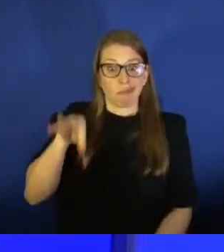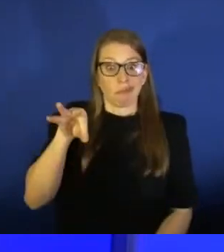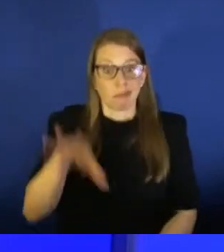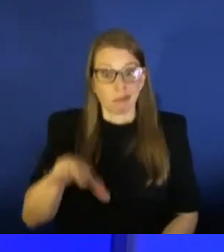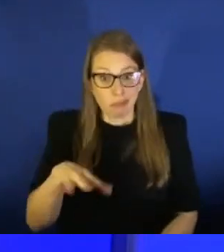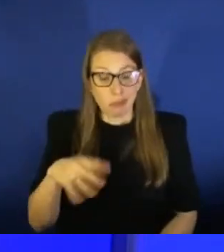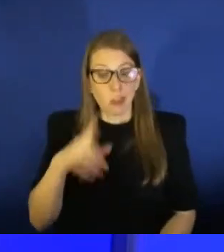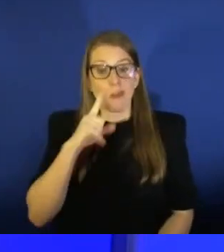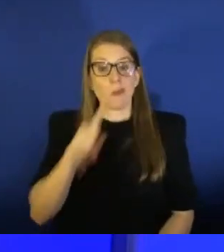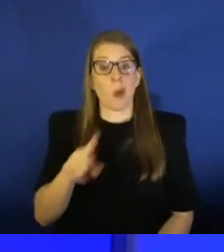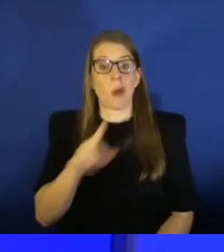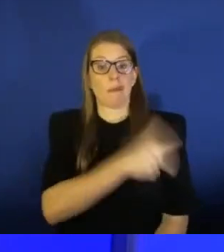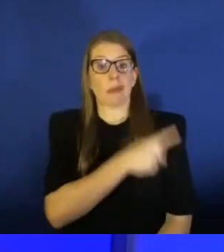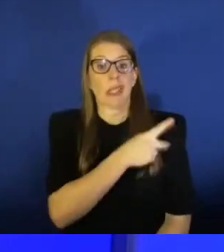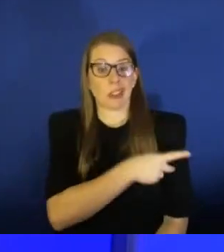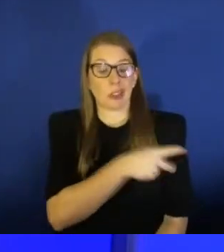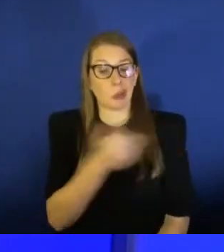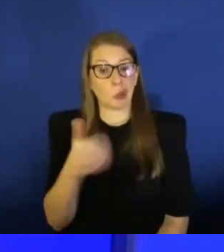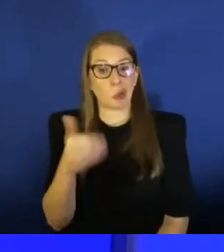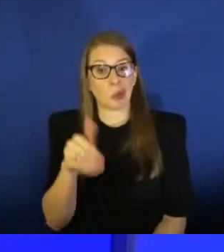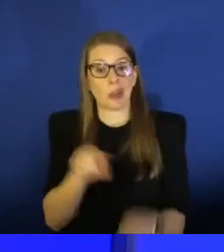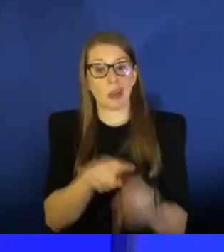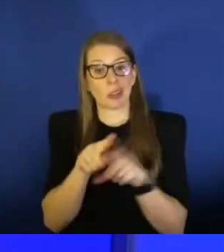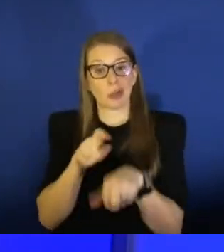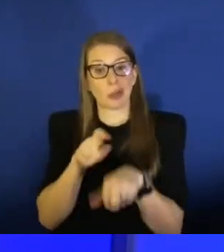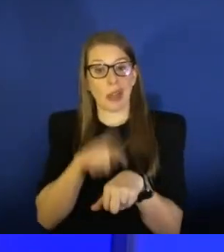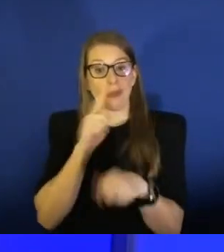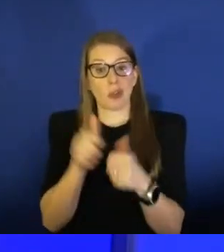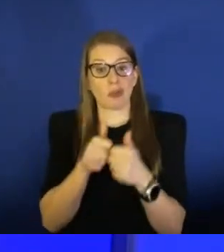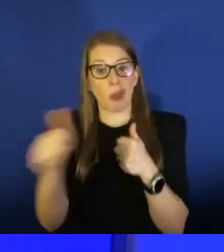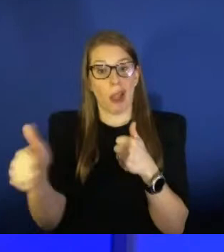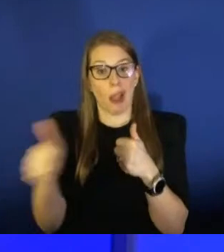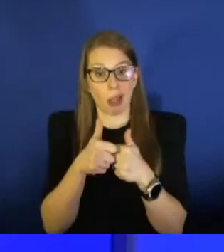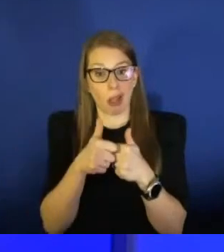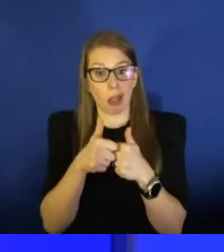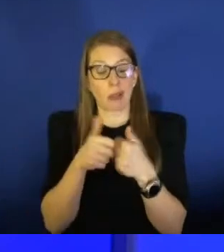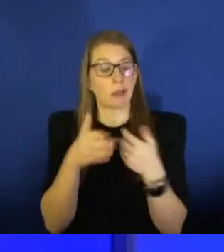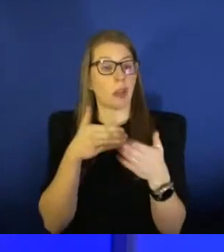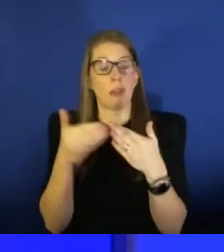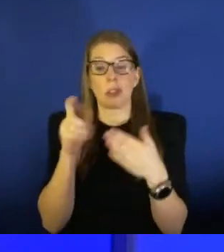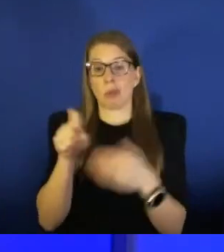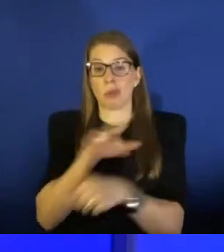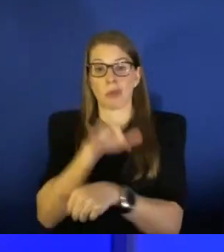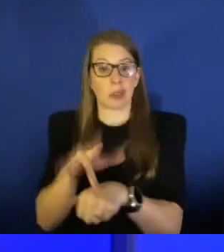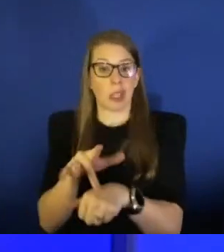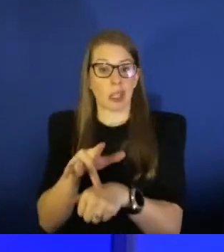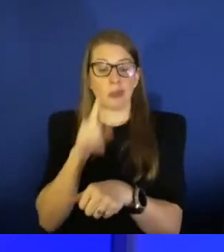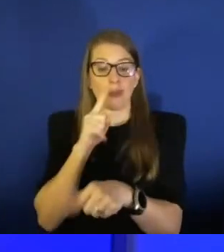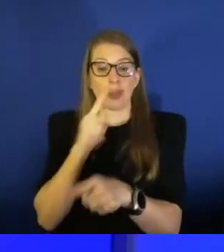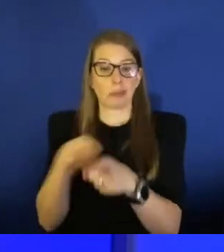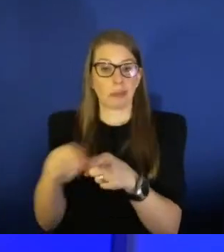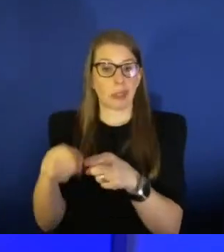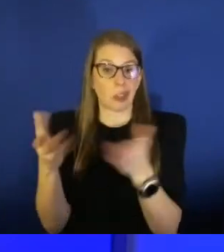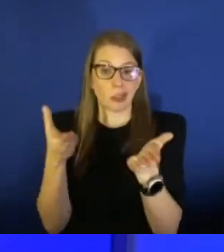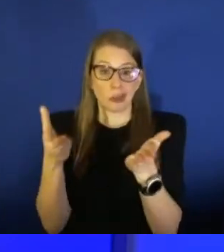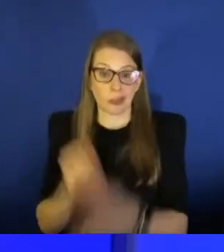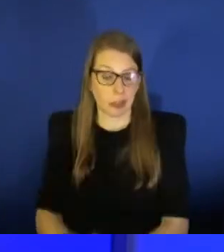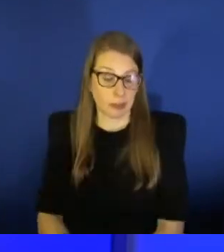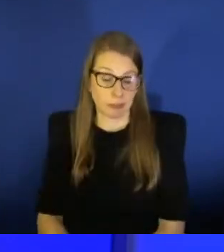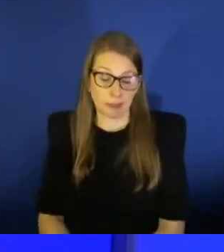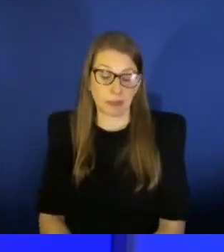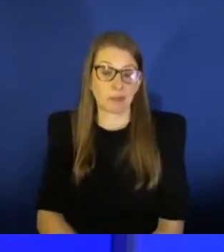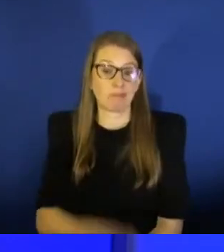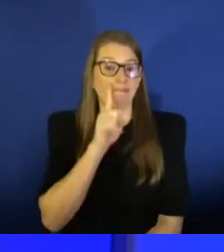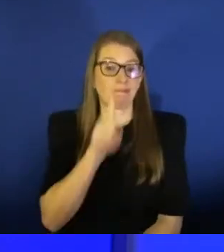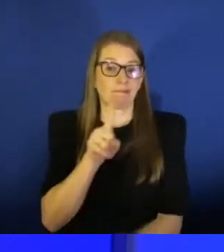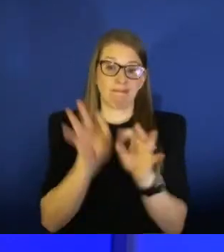but also time for travel out to wherever that specialized service may be. So I still think it's critically important to look